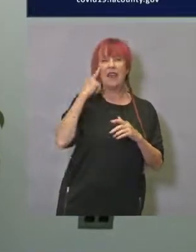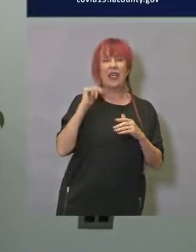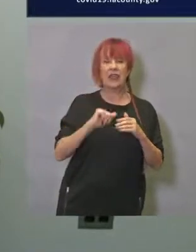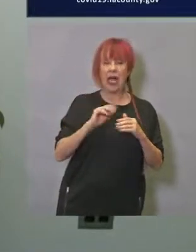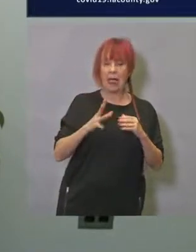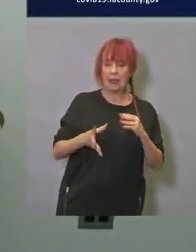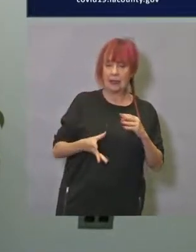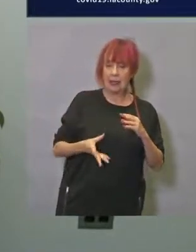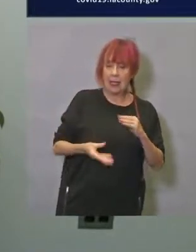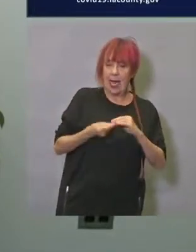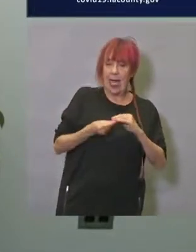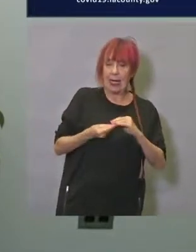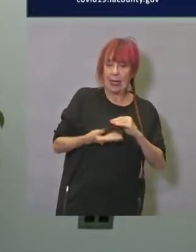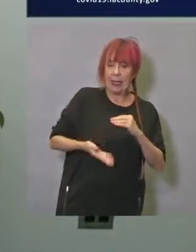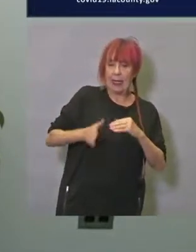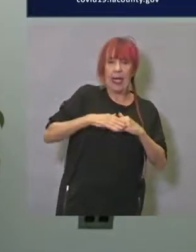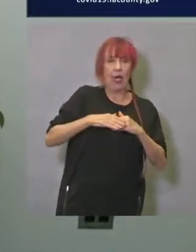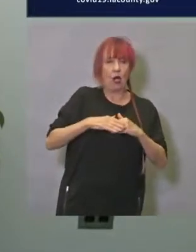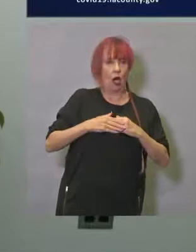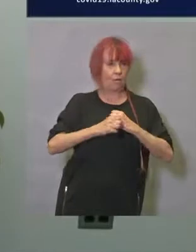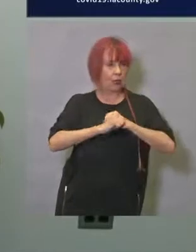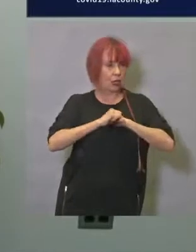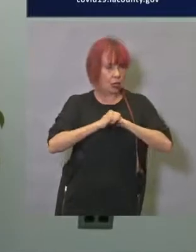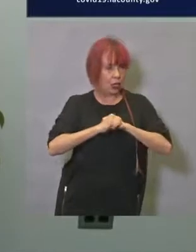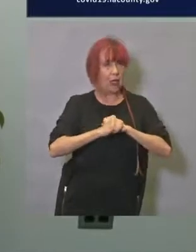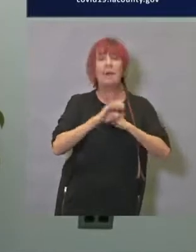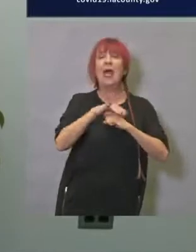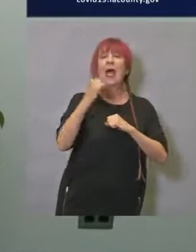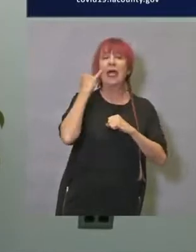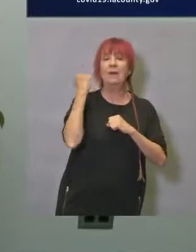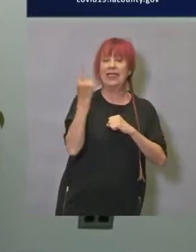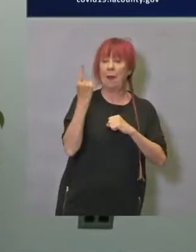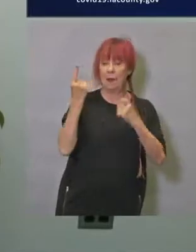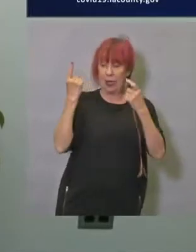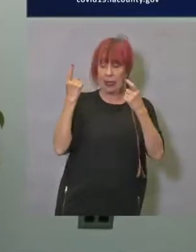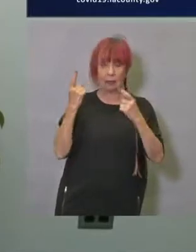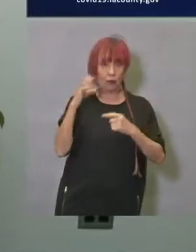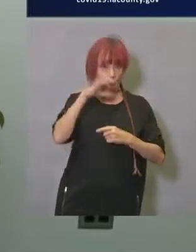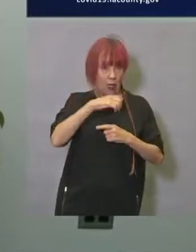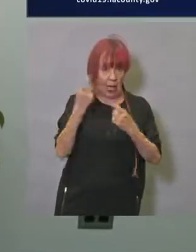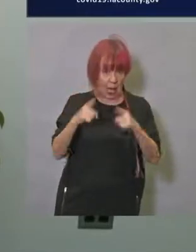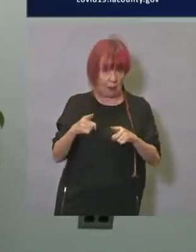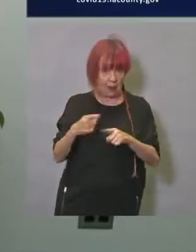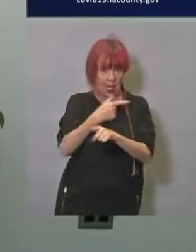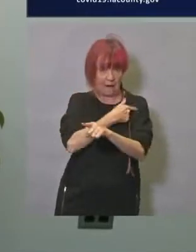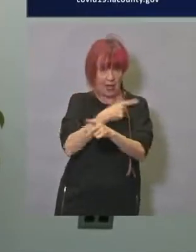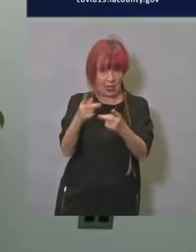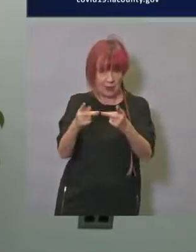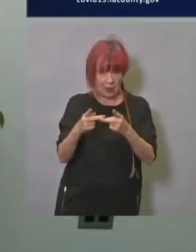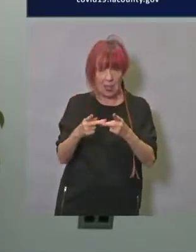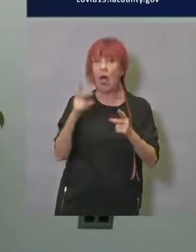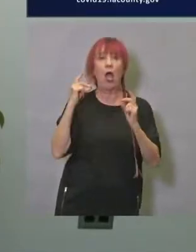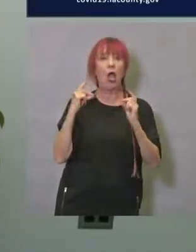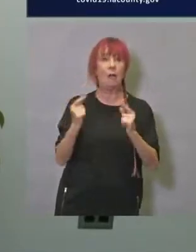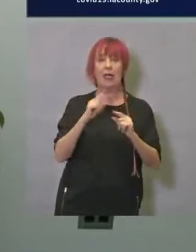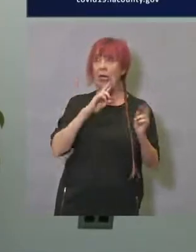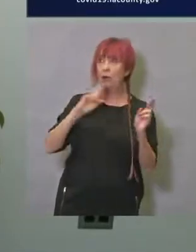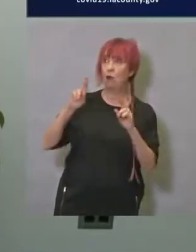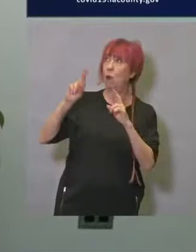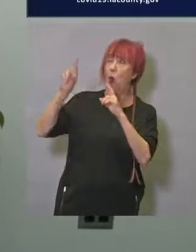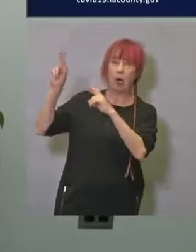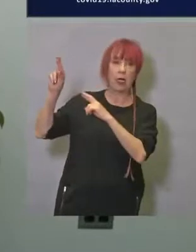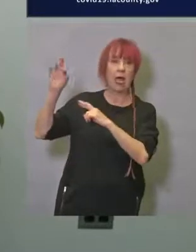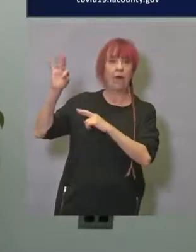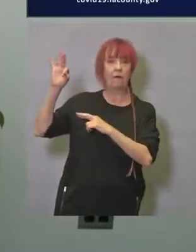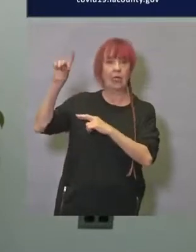on this, is whenever there is anything unusual that happens at a vaccination site, it immediately gets reported up to the